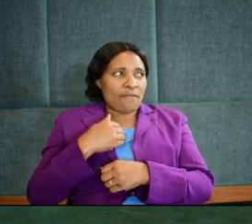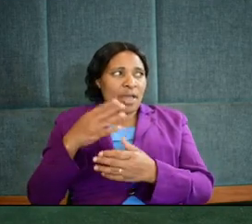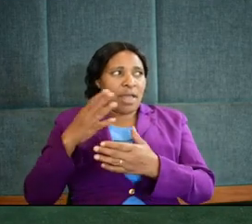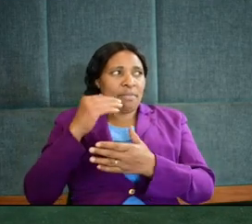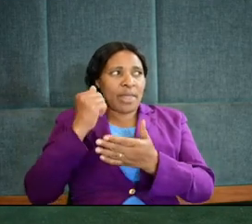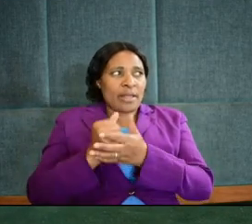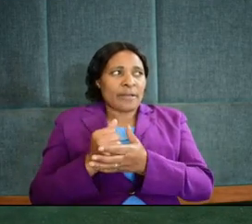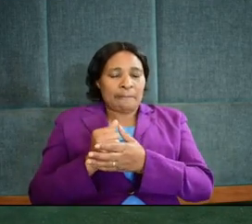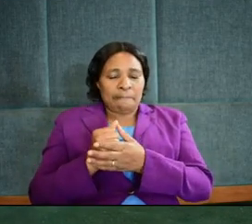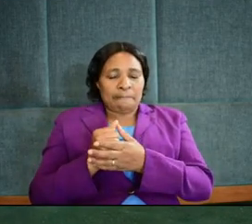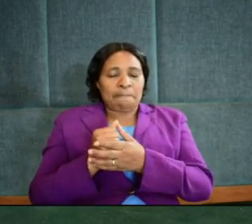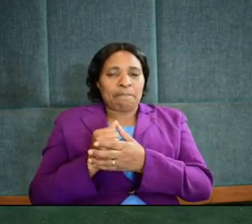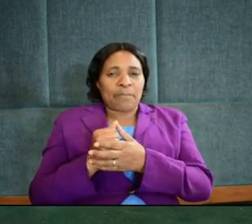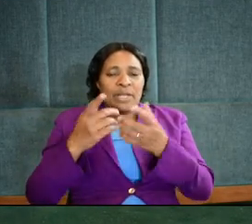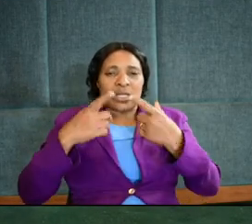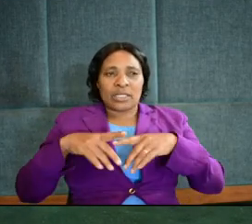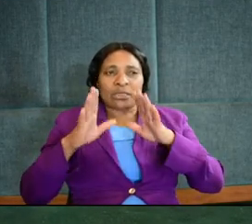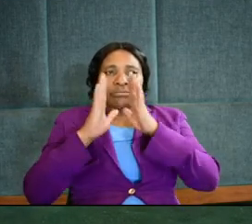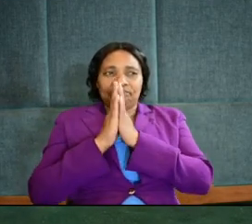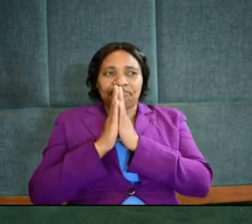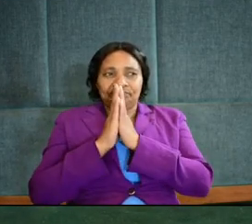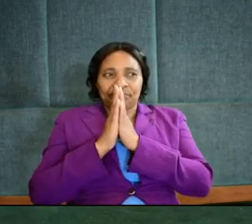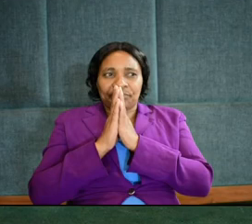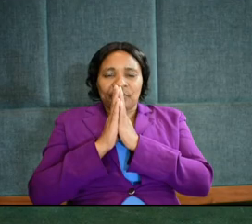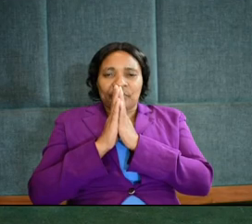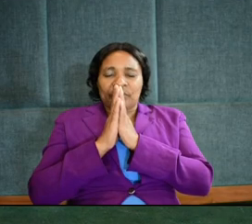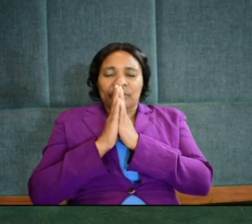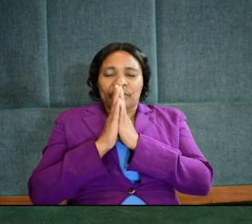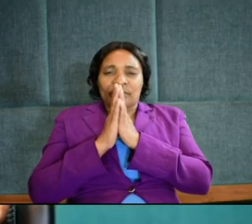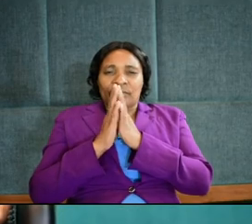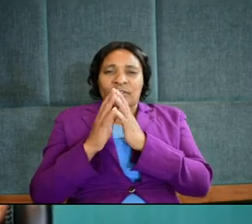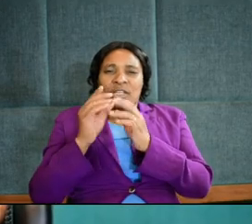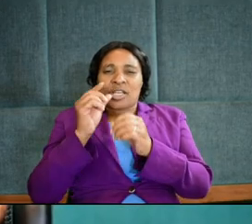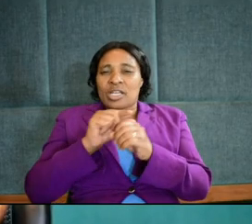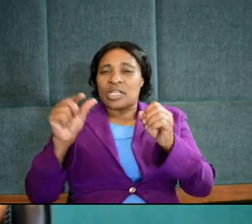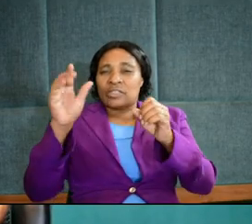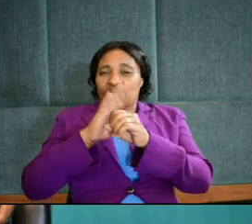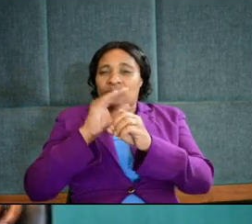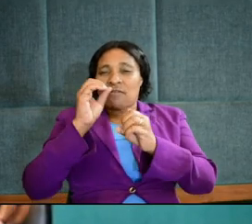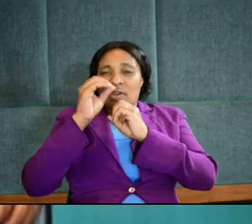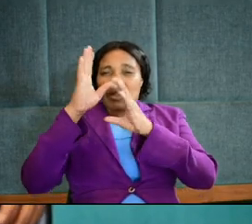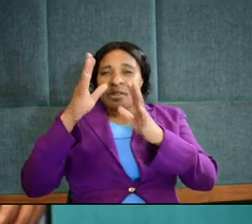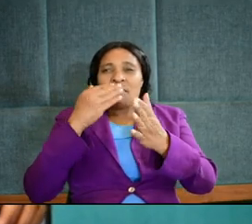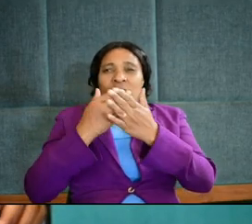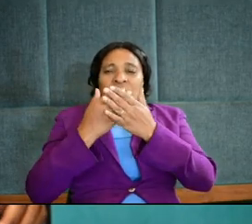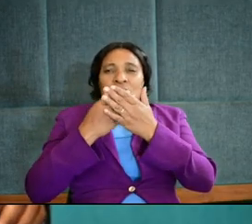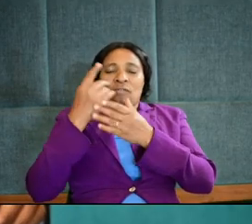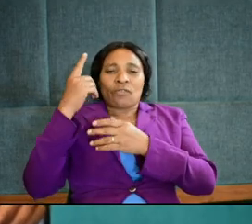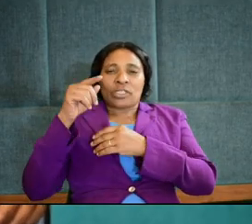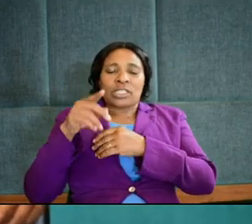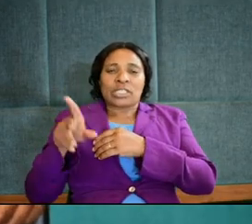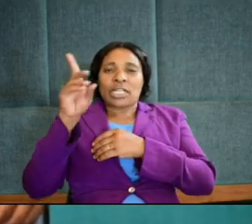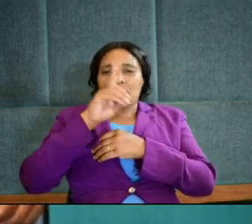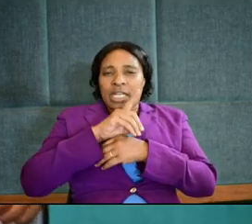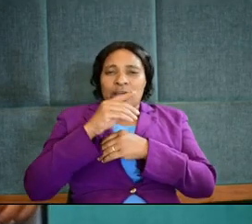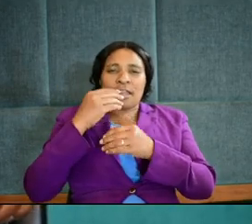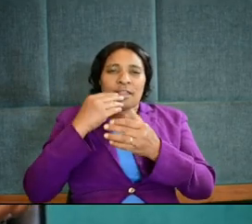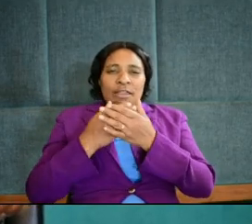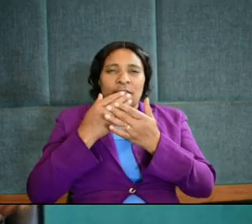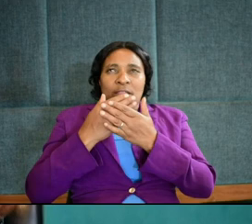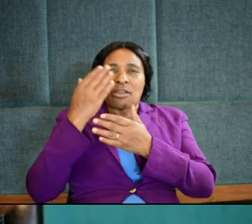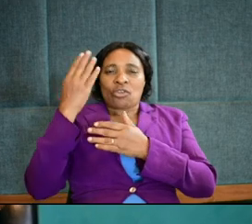Finley. Let us pray. Our gracious Father, we thank you for this day. Thank you